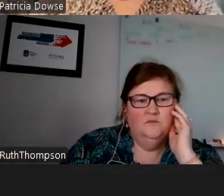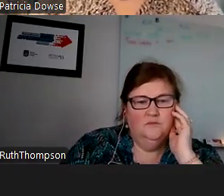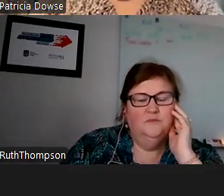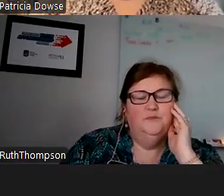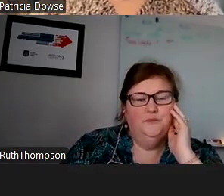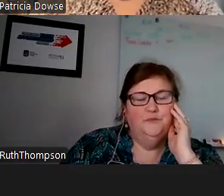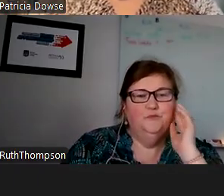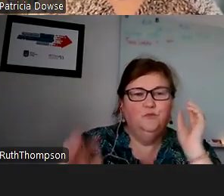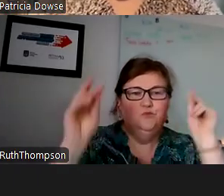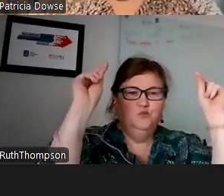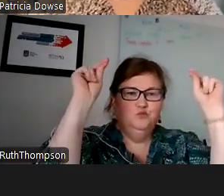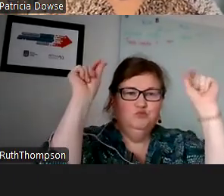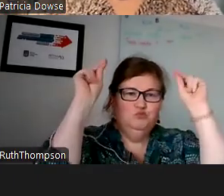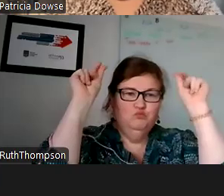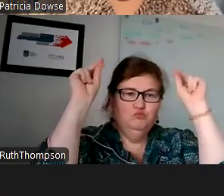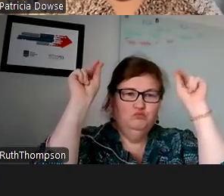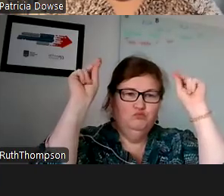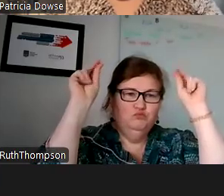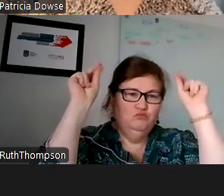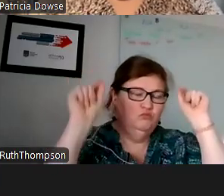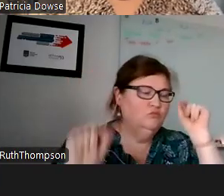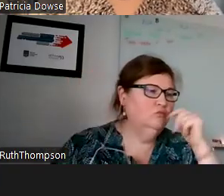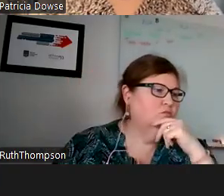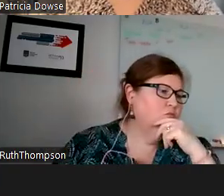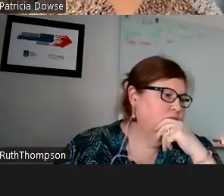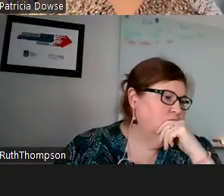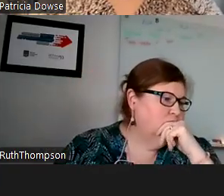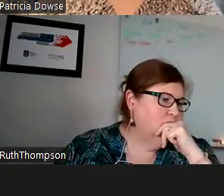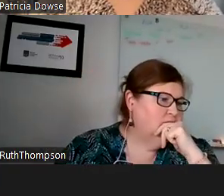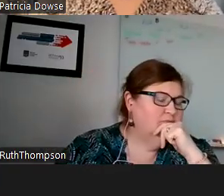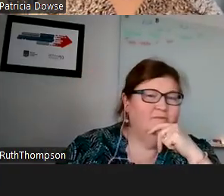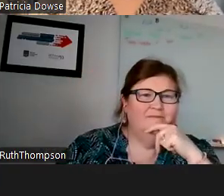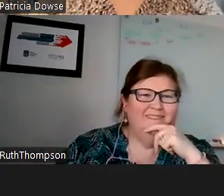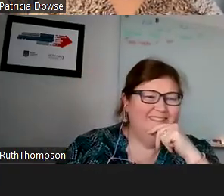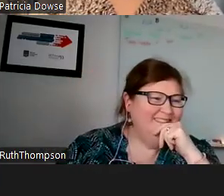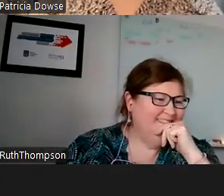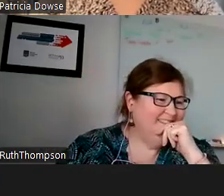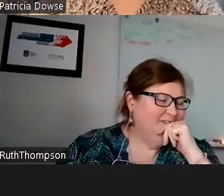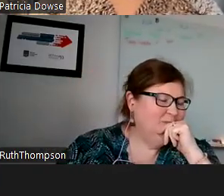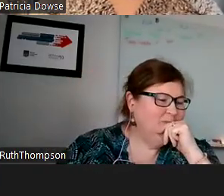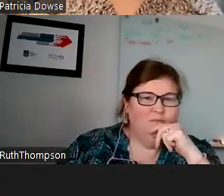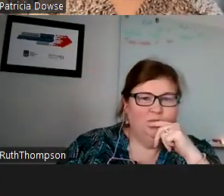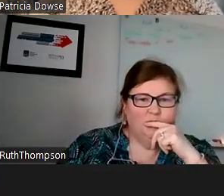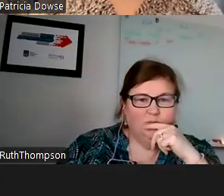community. They are definitely an identity first culture. Right. Exactly, friend. So,